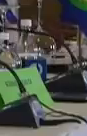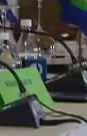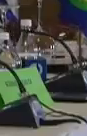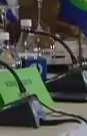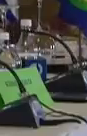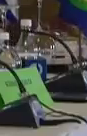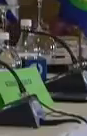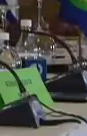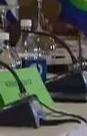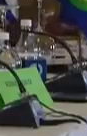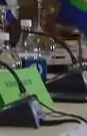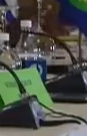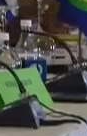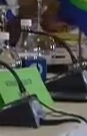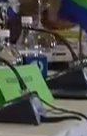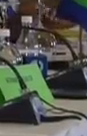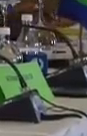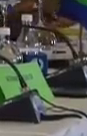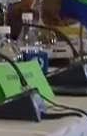If there is one.